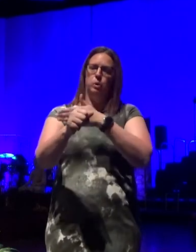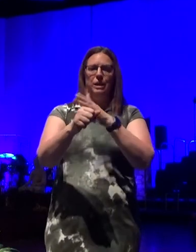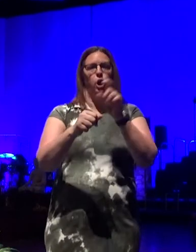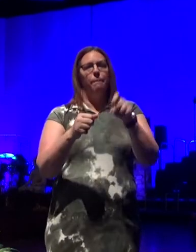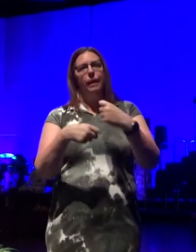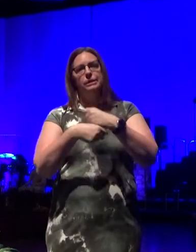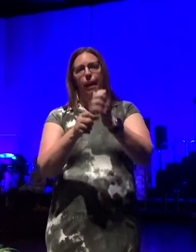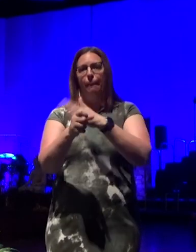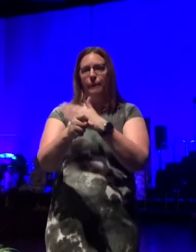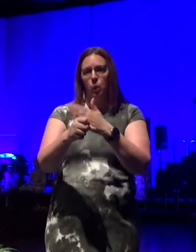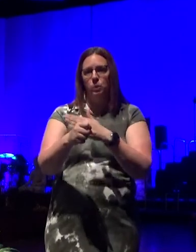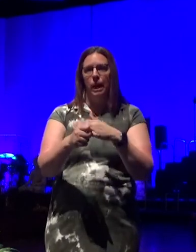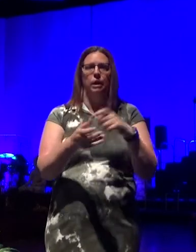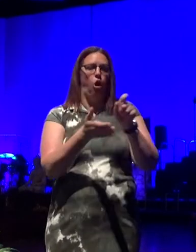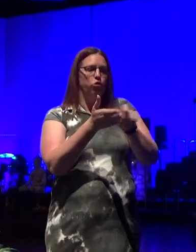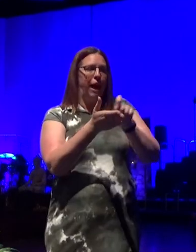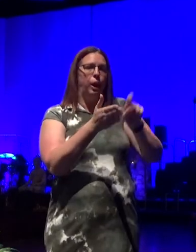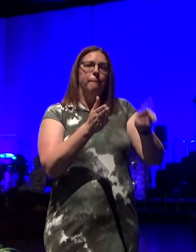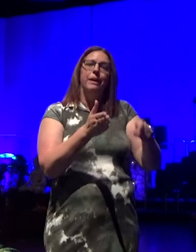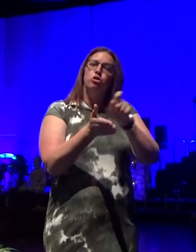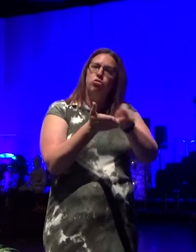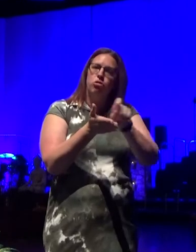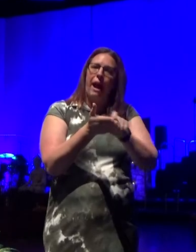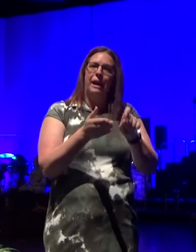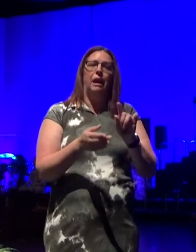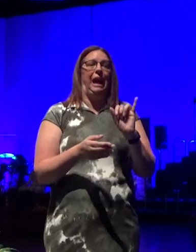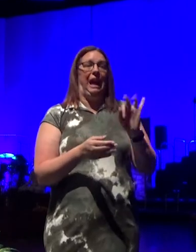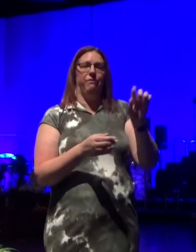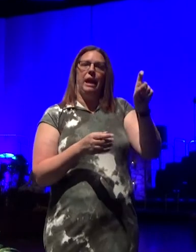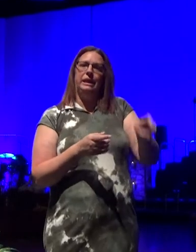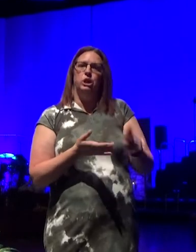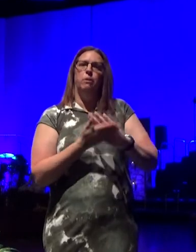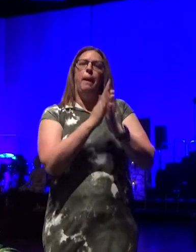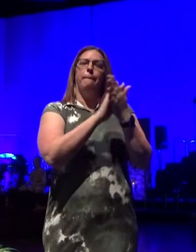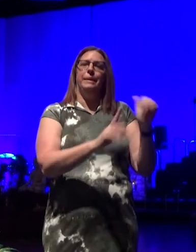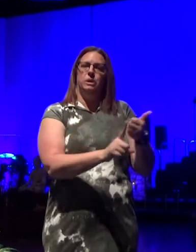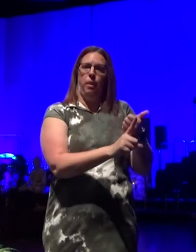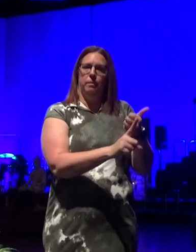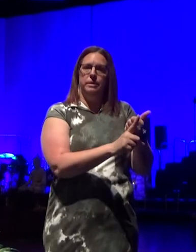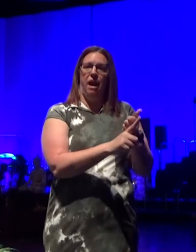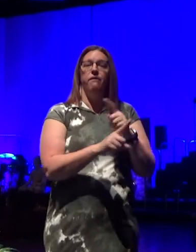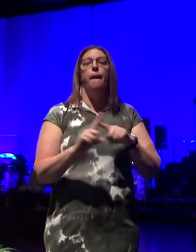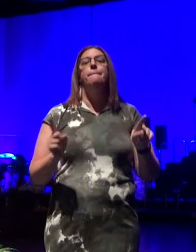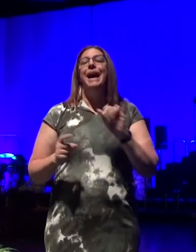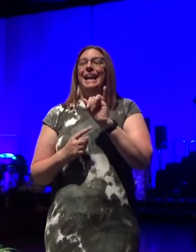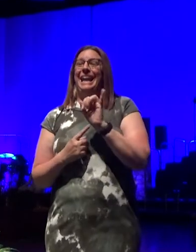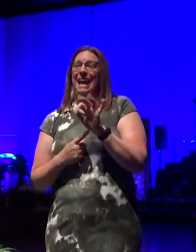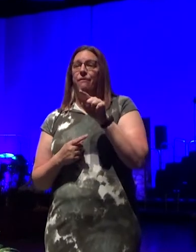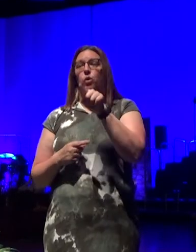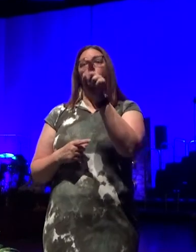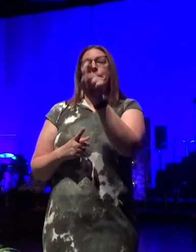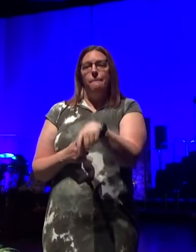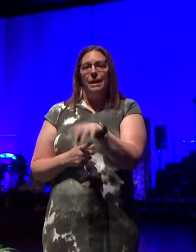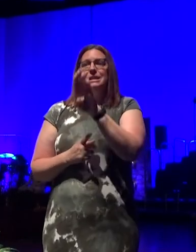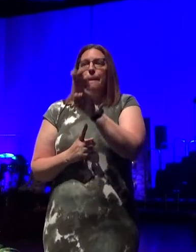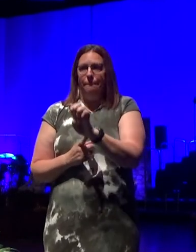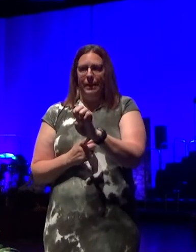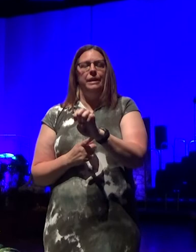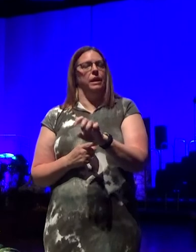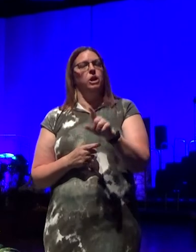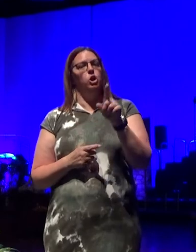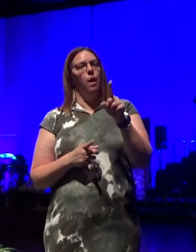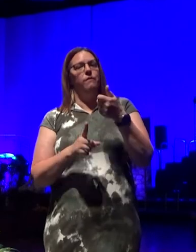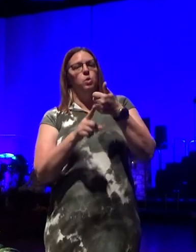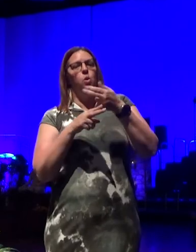with himself. What one can be, they must be. This need we may call self-actualization.